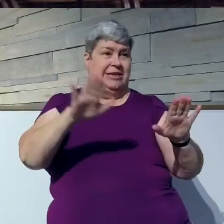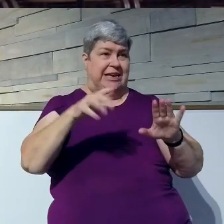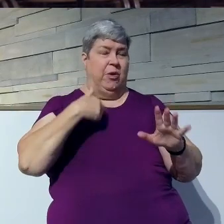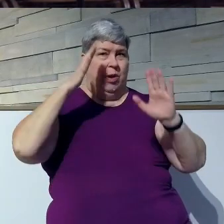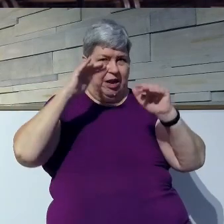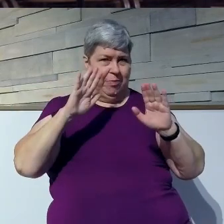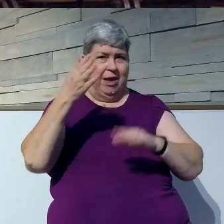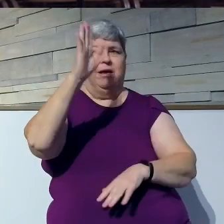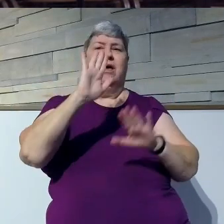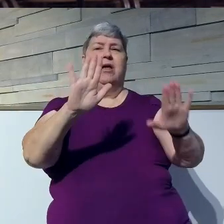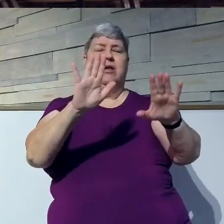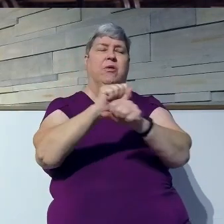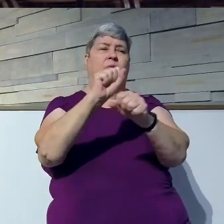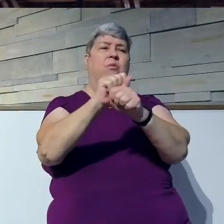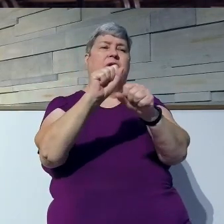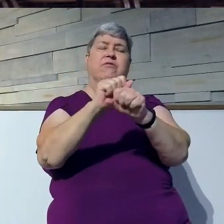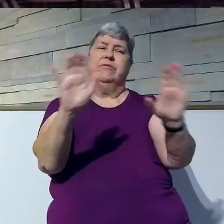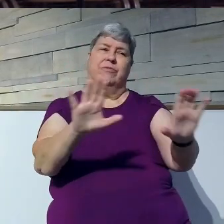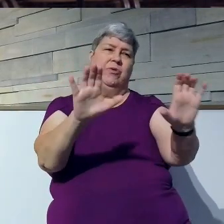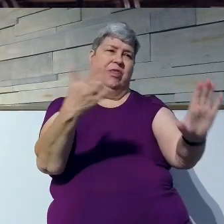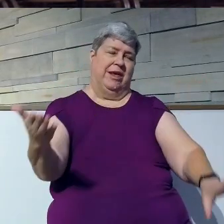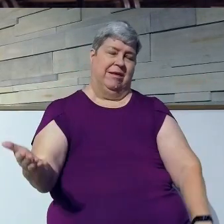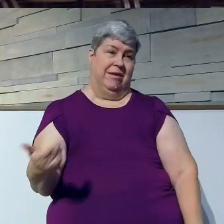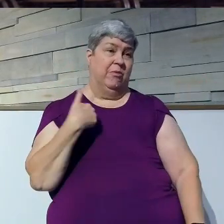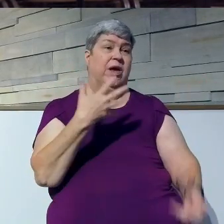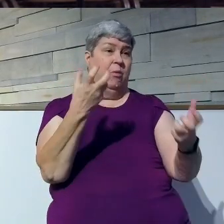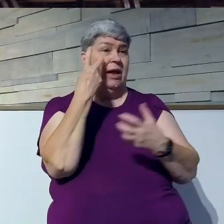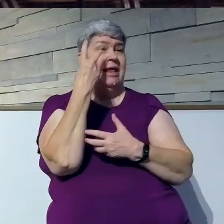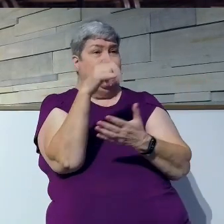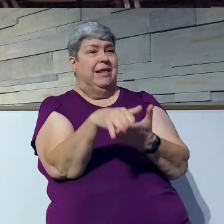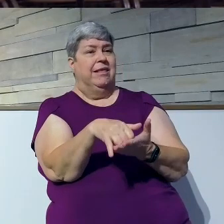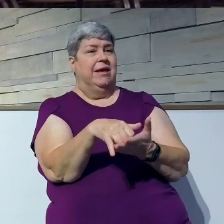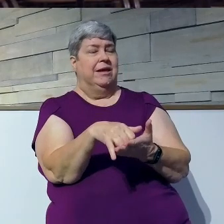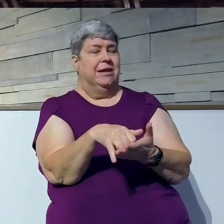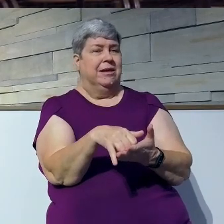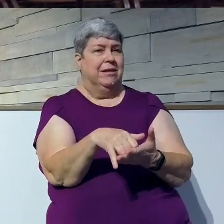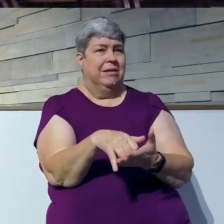in miraculous ways, don't we? That's what we want to see.